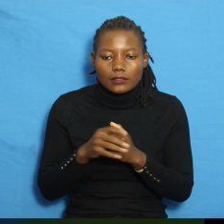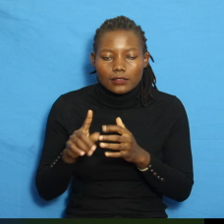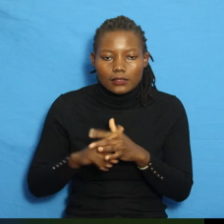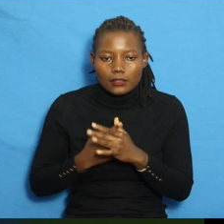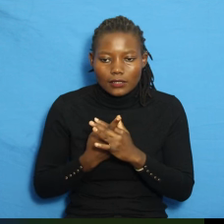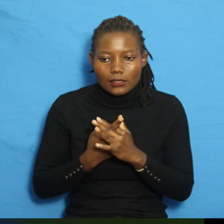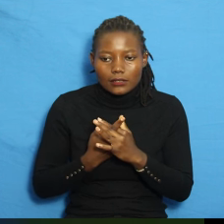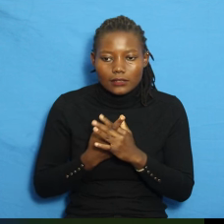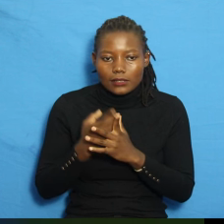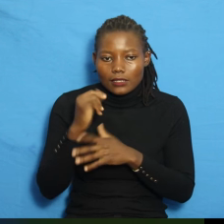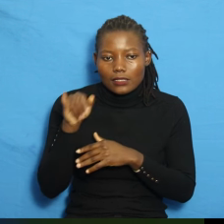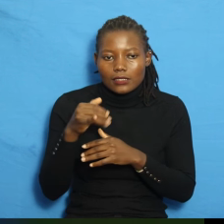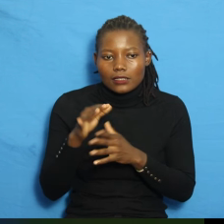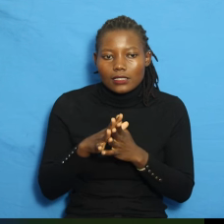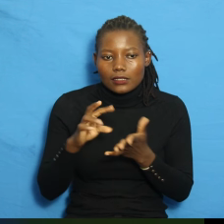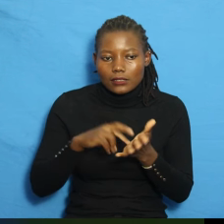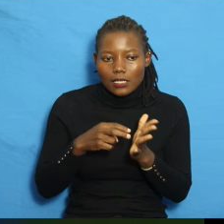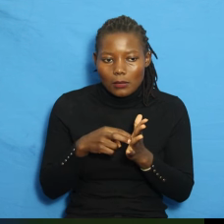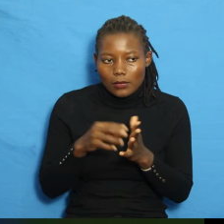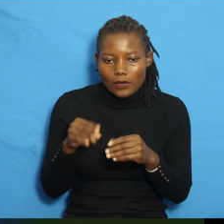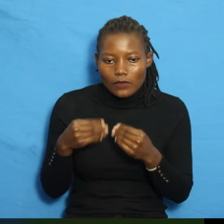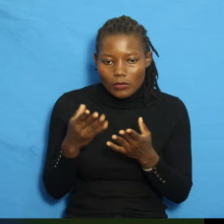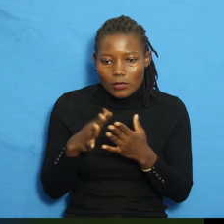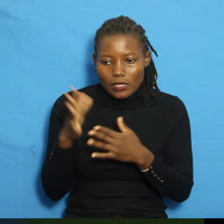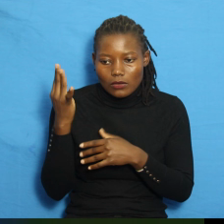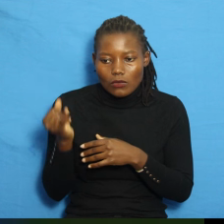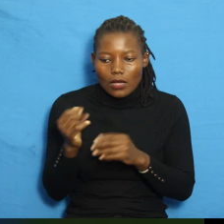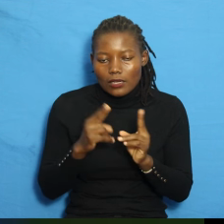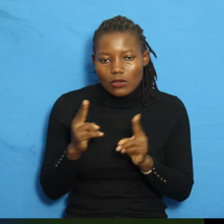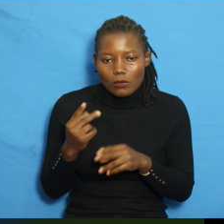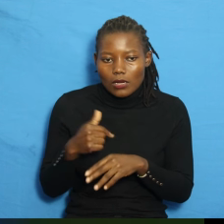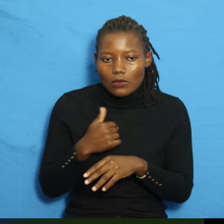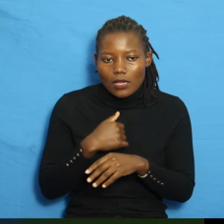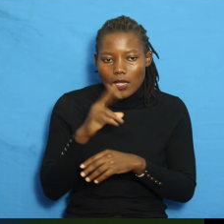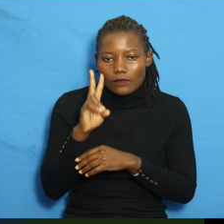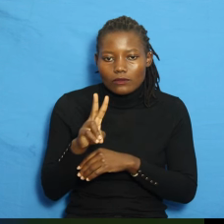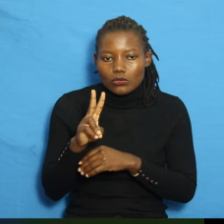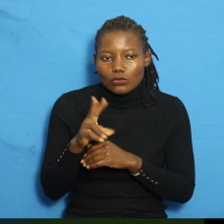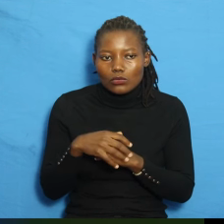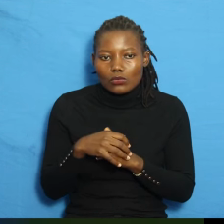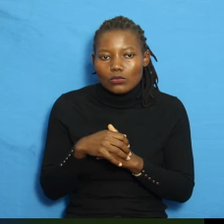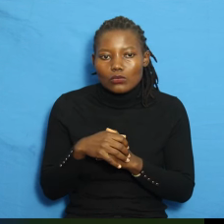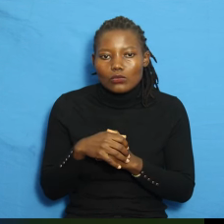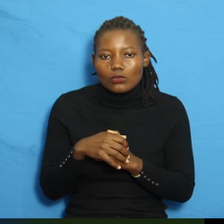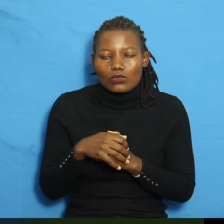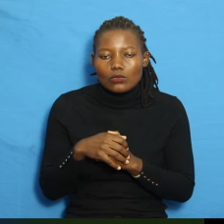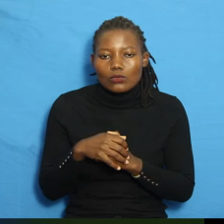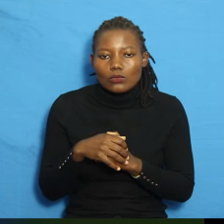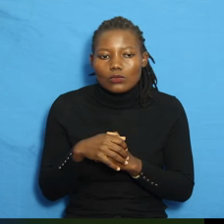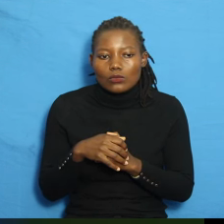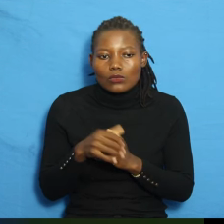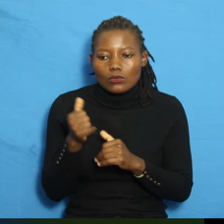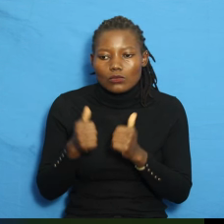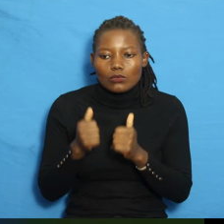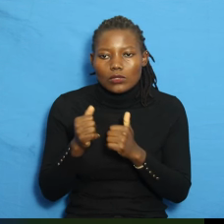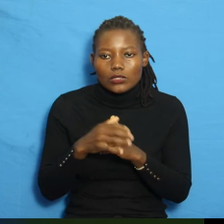start by just a definition, because normally we have two terminologies that